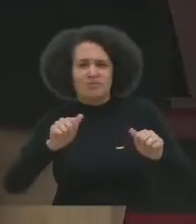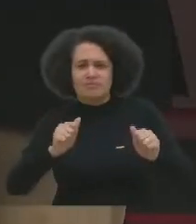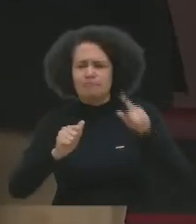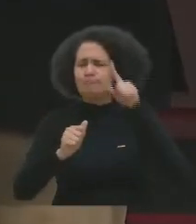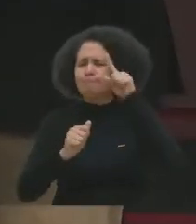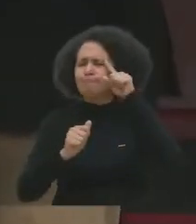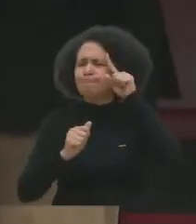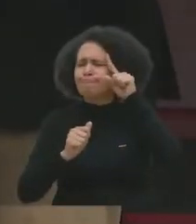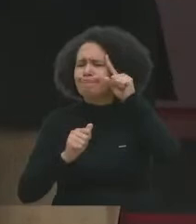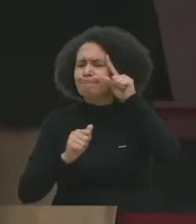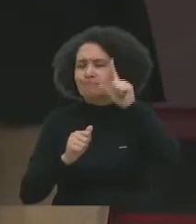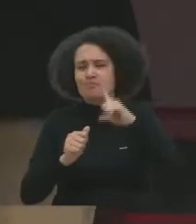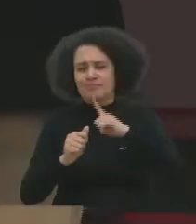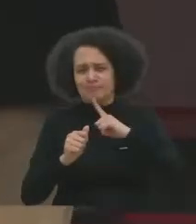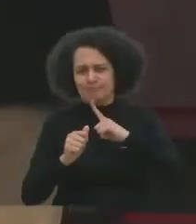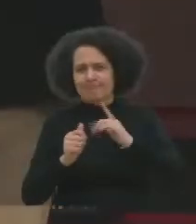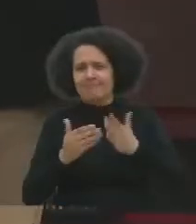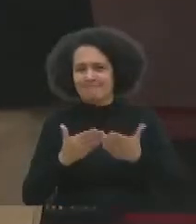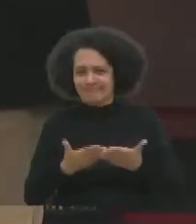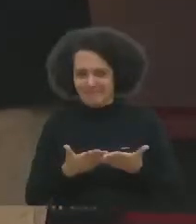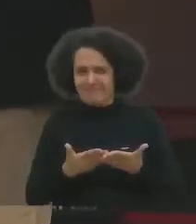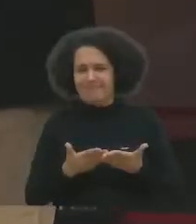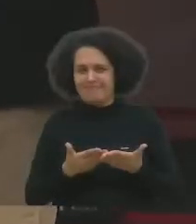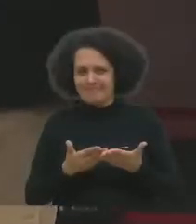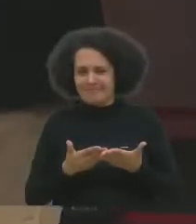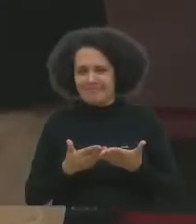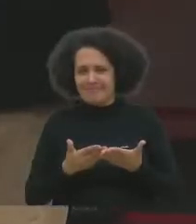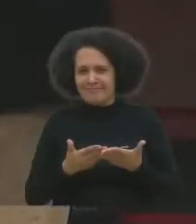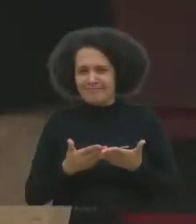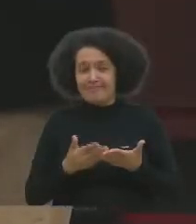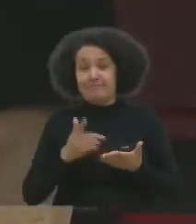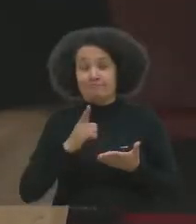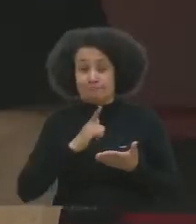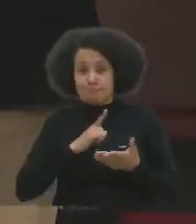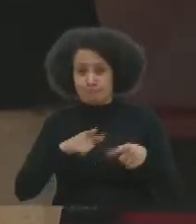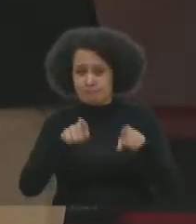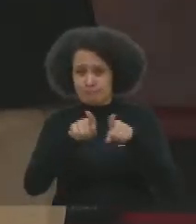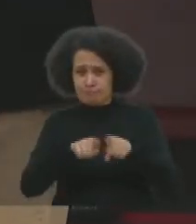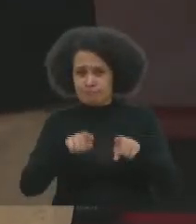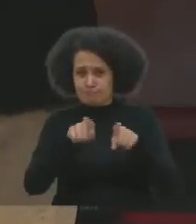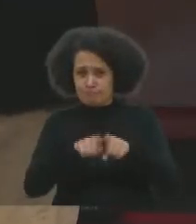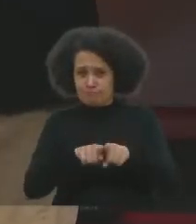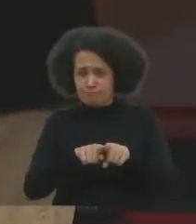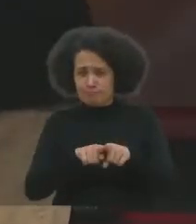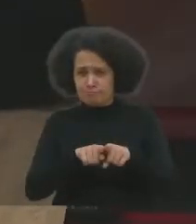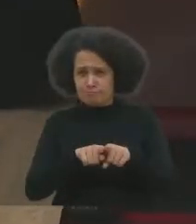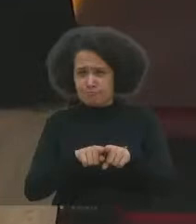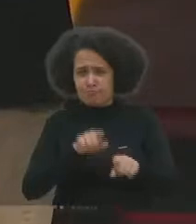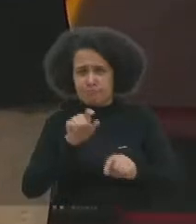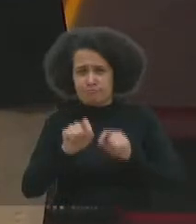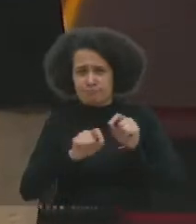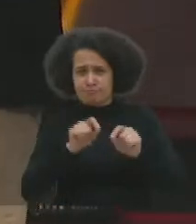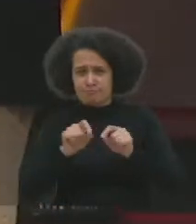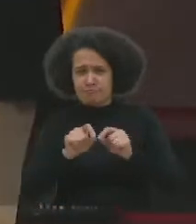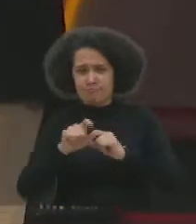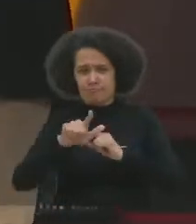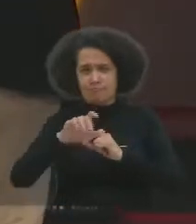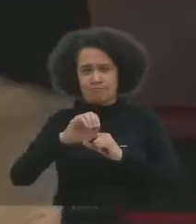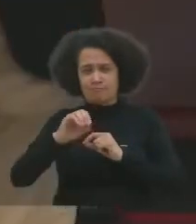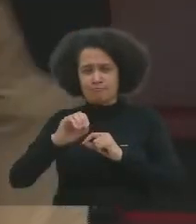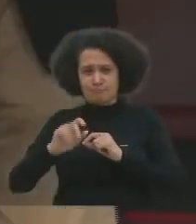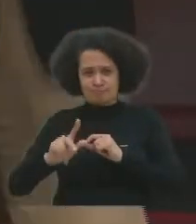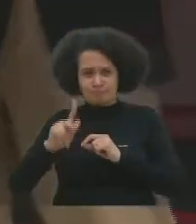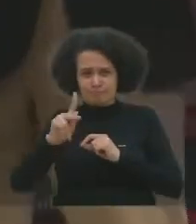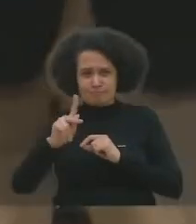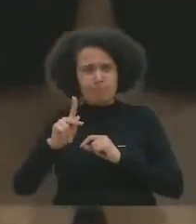dia. Somebody once said, when the devil goes fishing for souls, he does not have to go look for the bait.